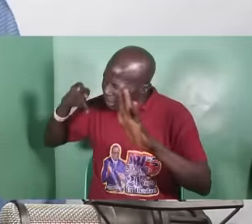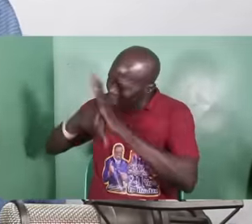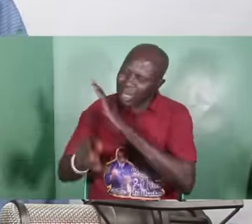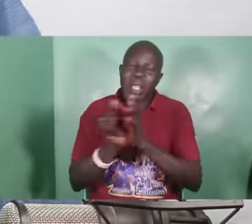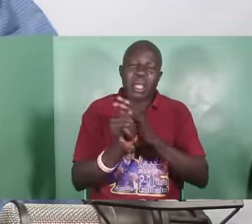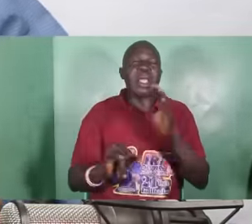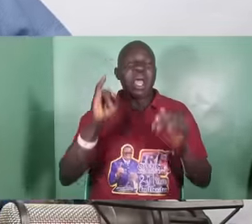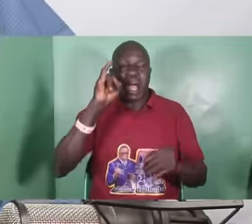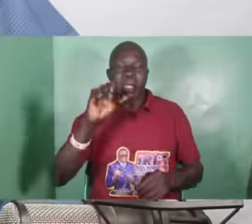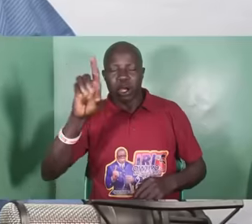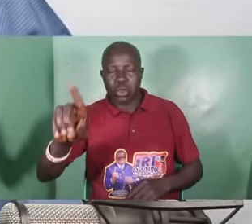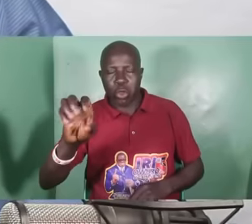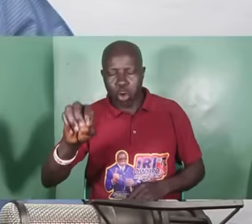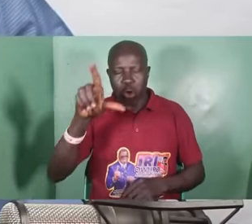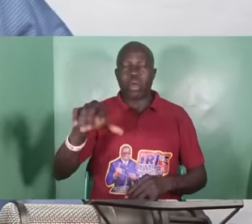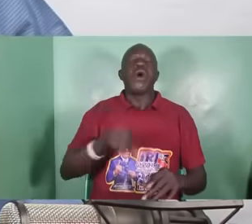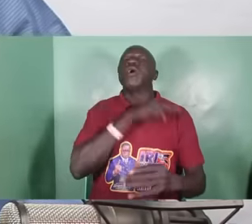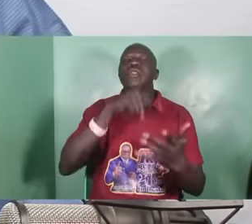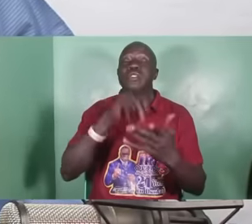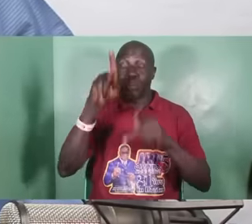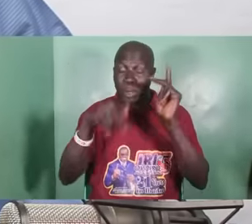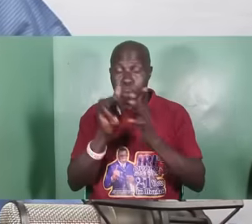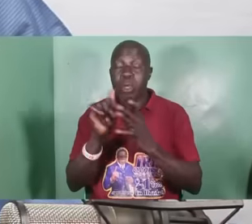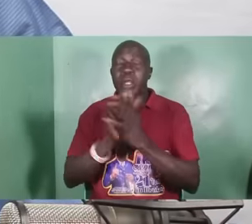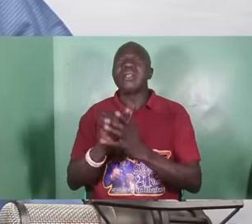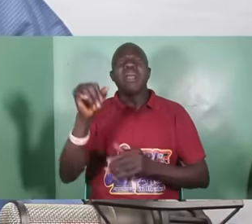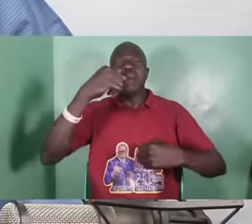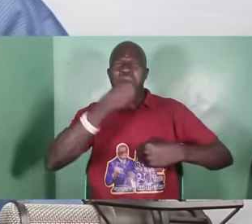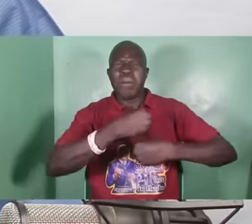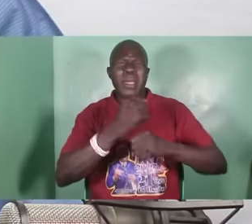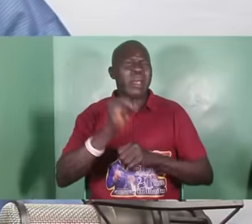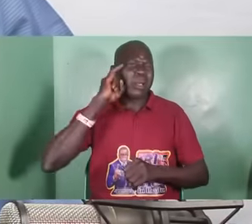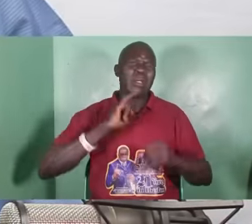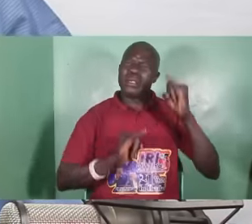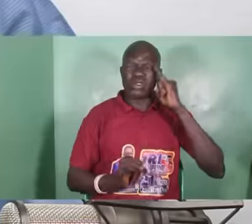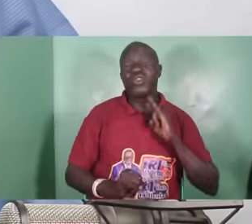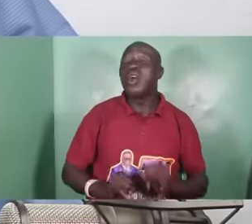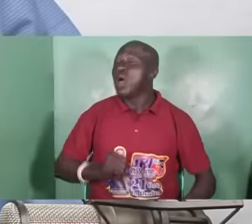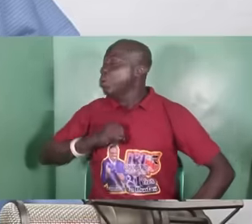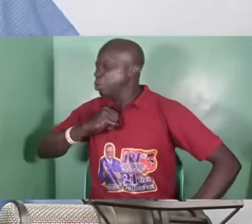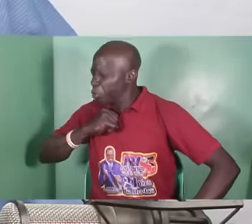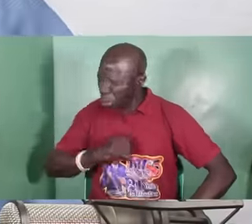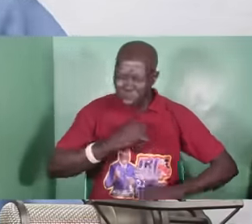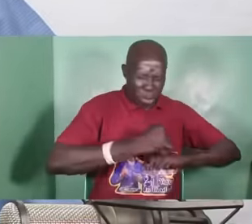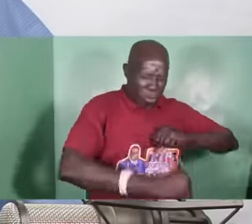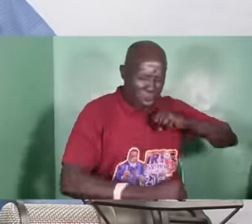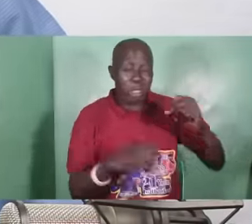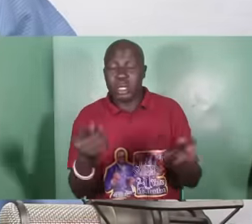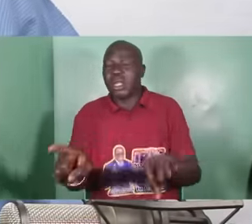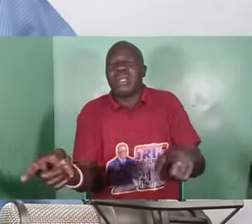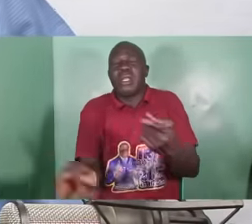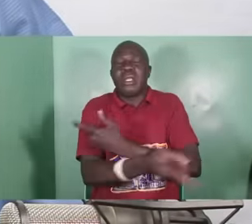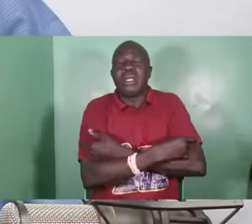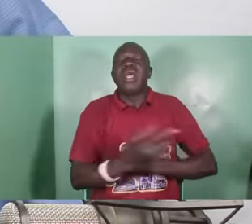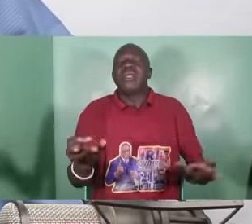Jesus. Amen. Lára àwọn alágbára. Part of the. Ti Israẹli kọ àkọsílẹ̀. Israel write